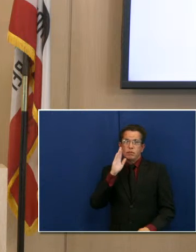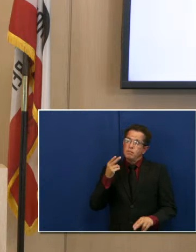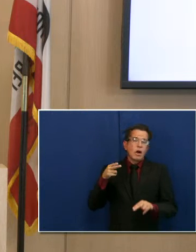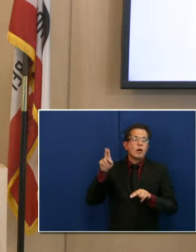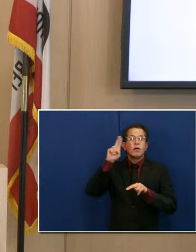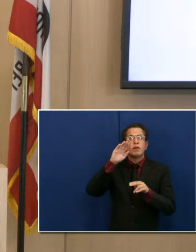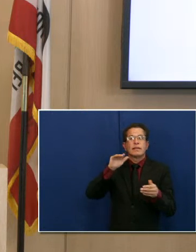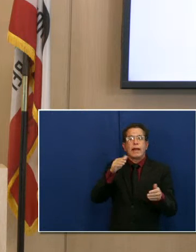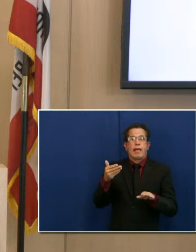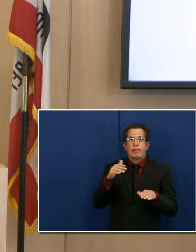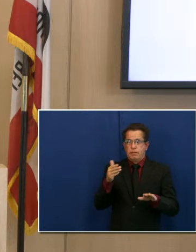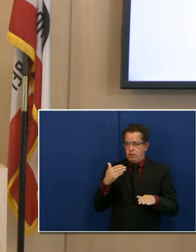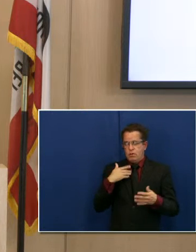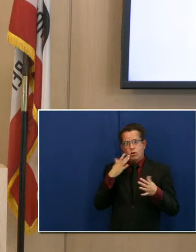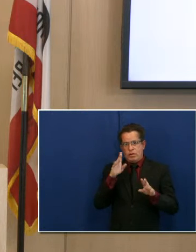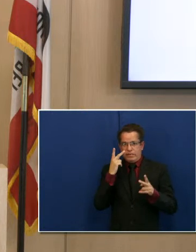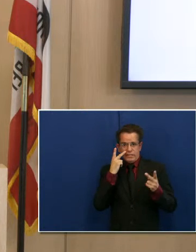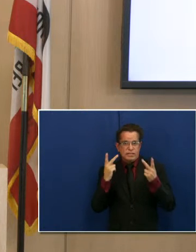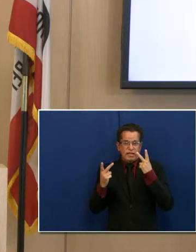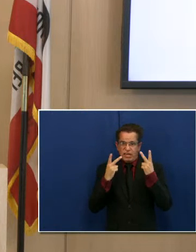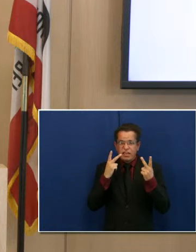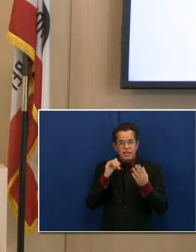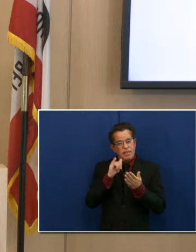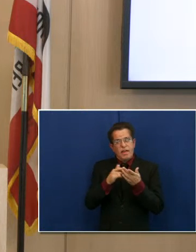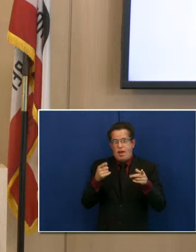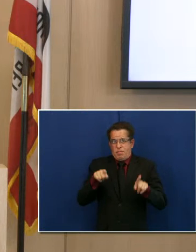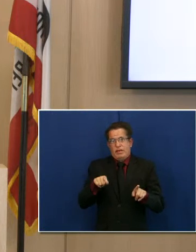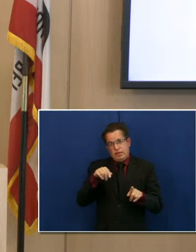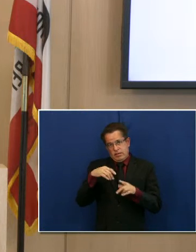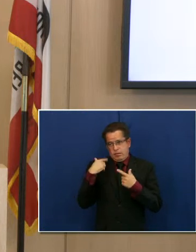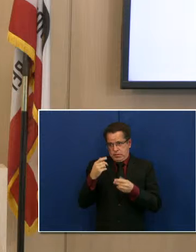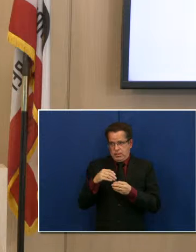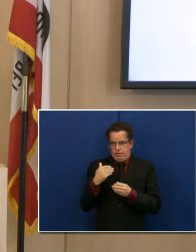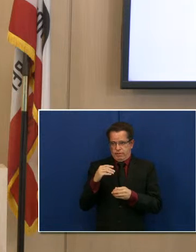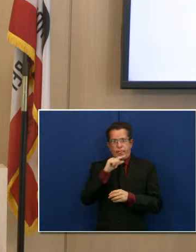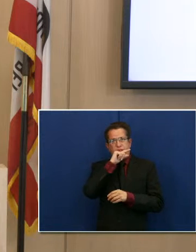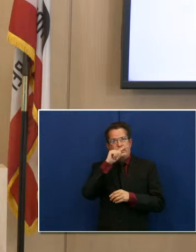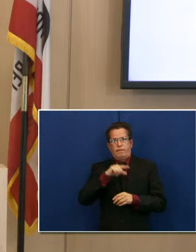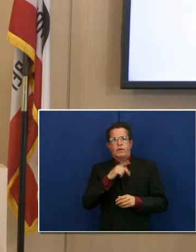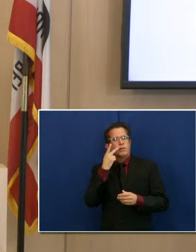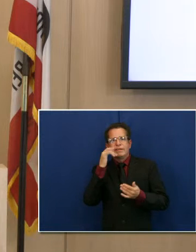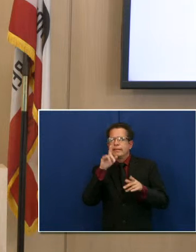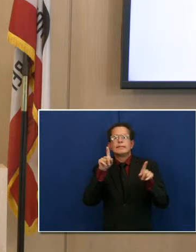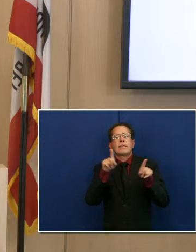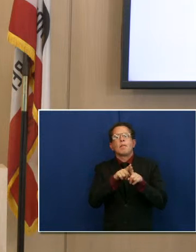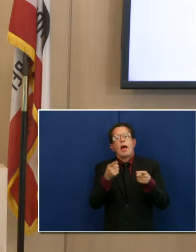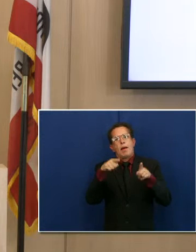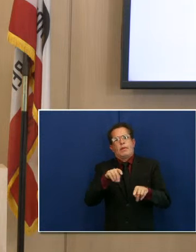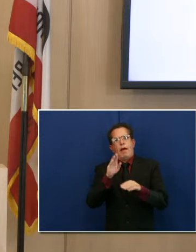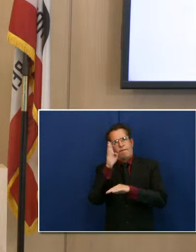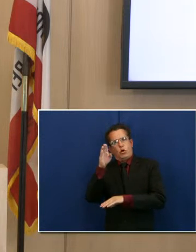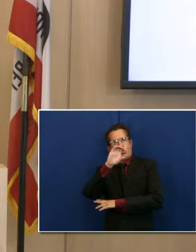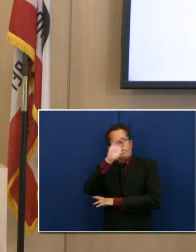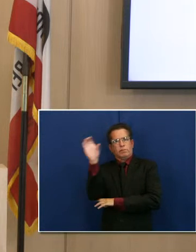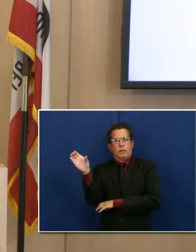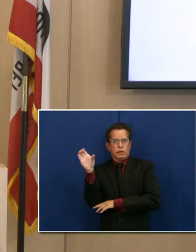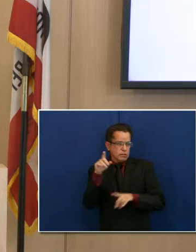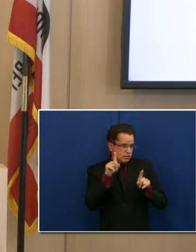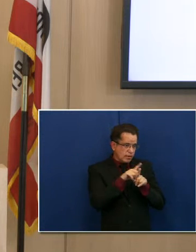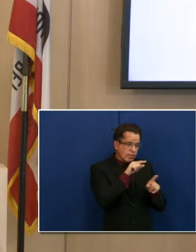happened and has happened after the Thanksgiving holiday happen after Christmas. And this will